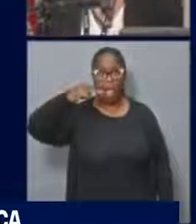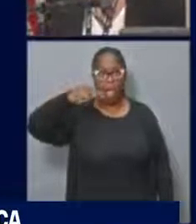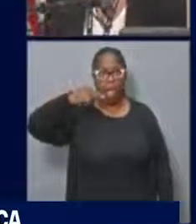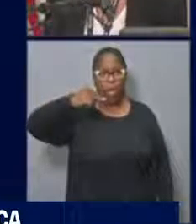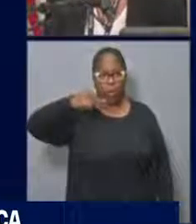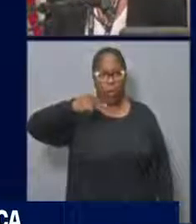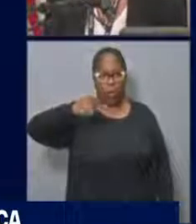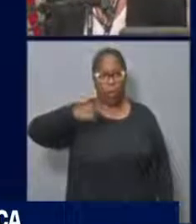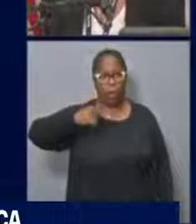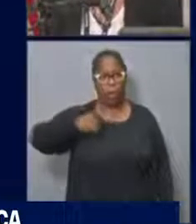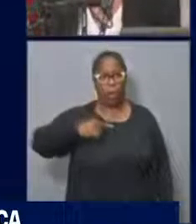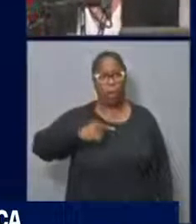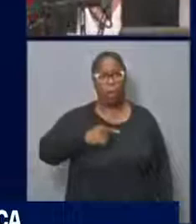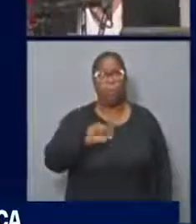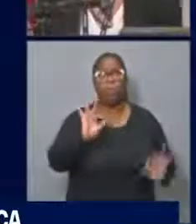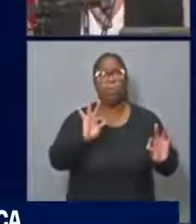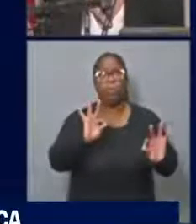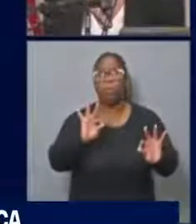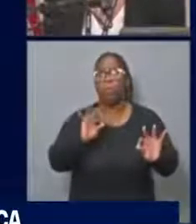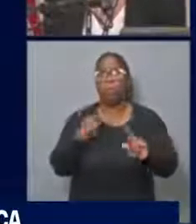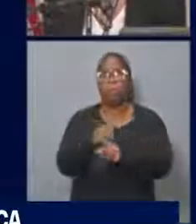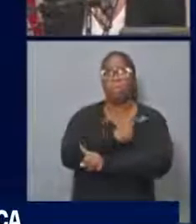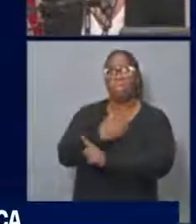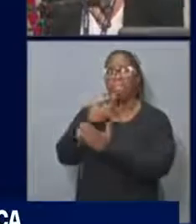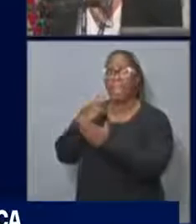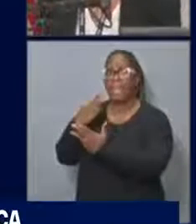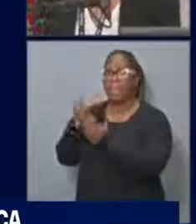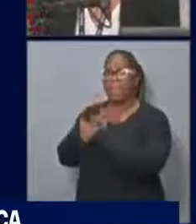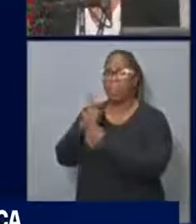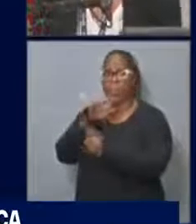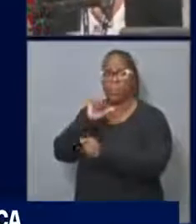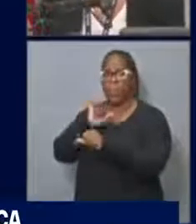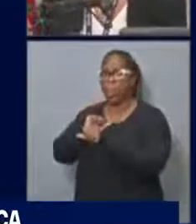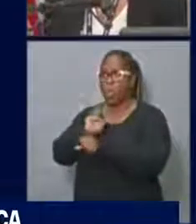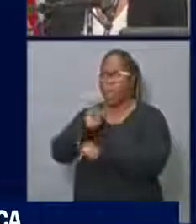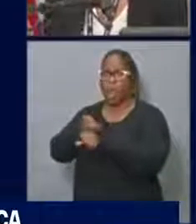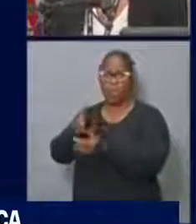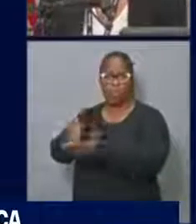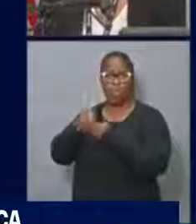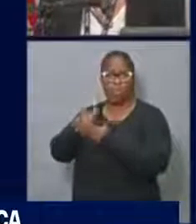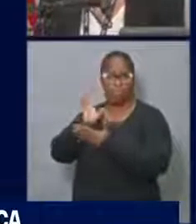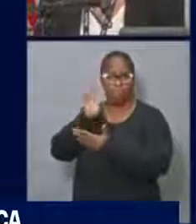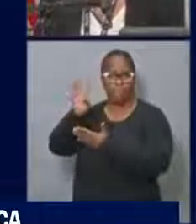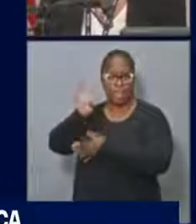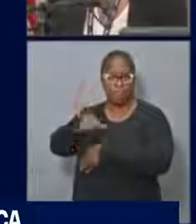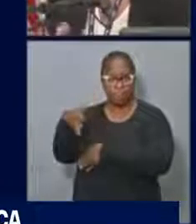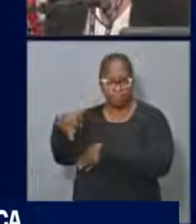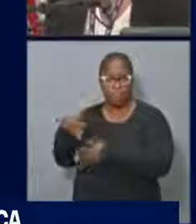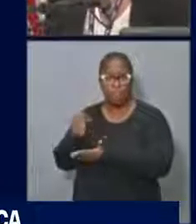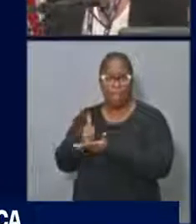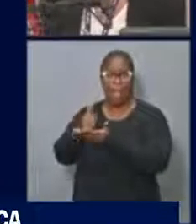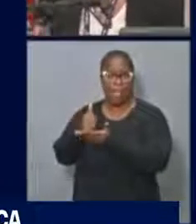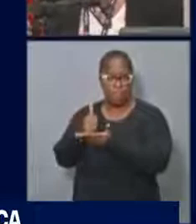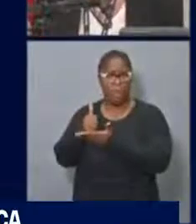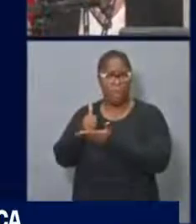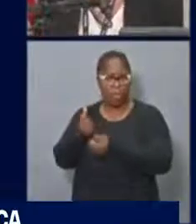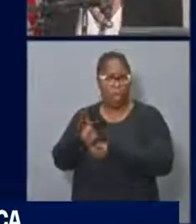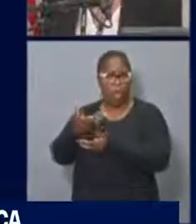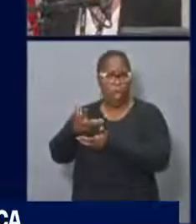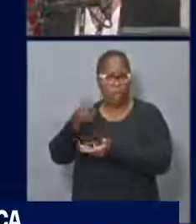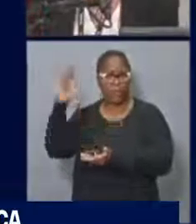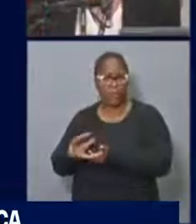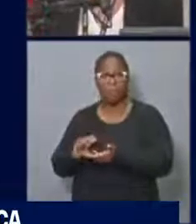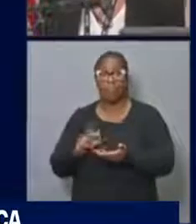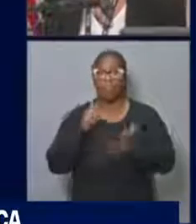want to thank everybody who worked so hard to make this possible. But two things to note. One is it's no longer